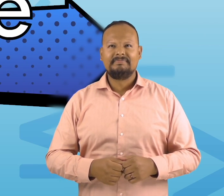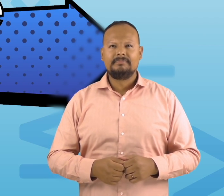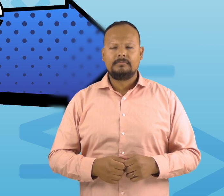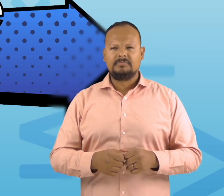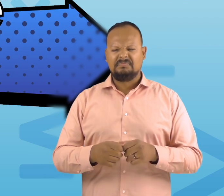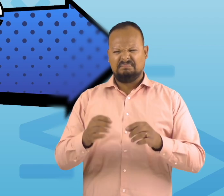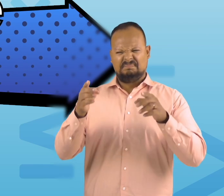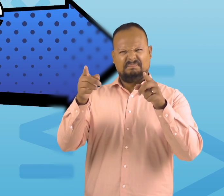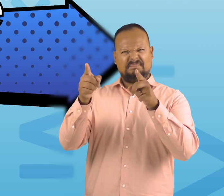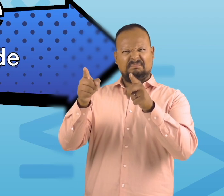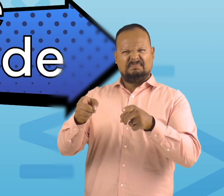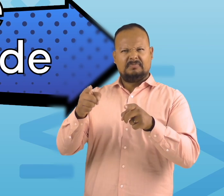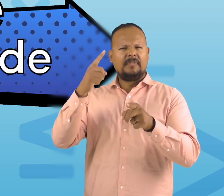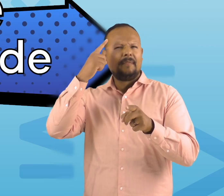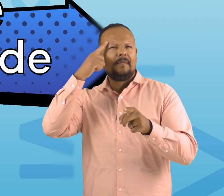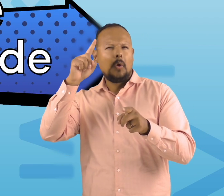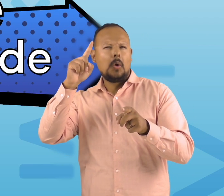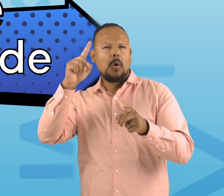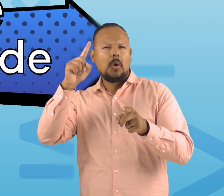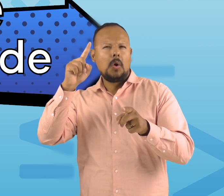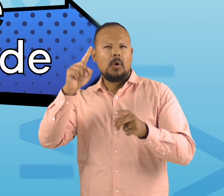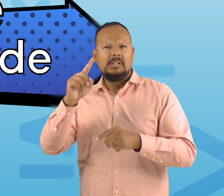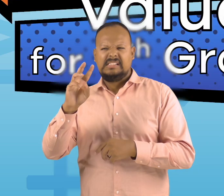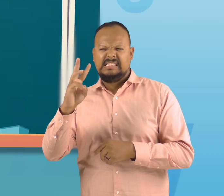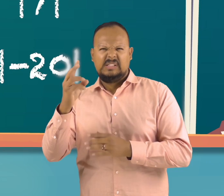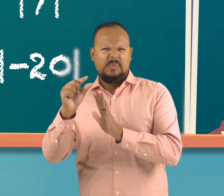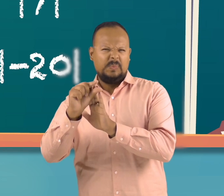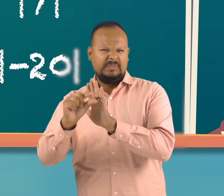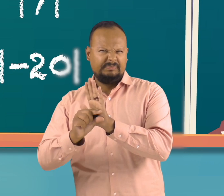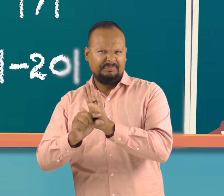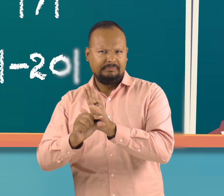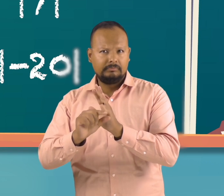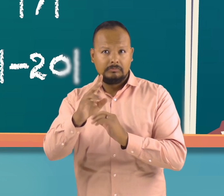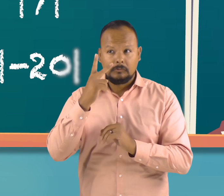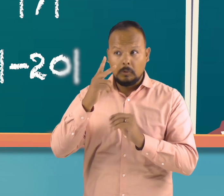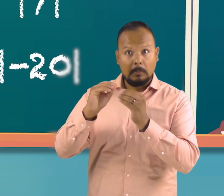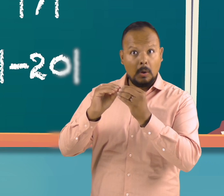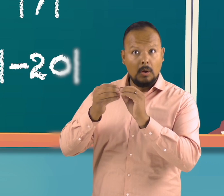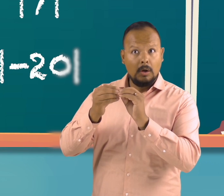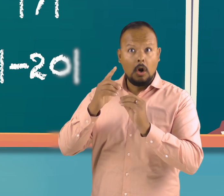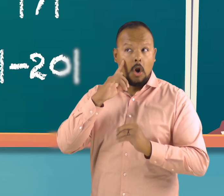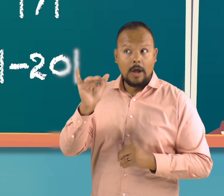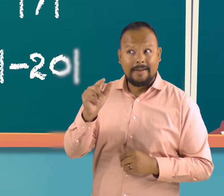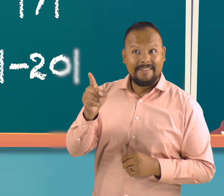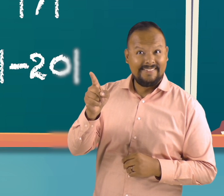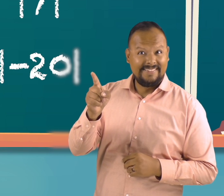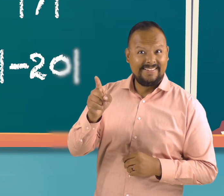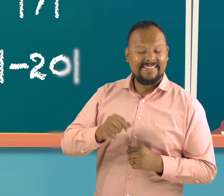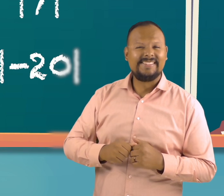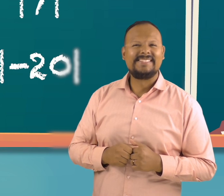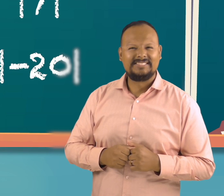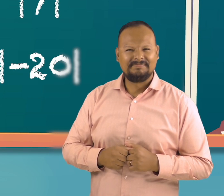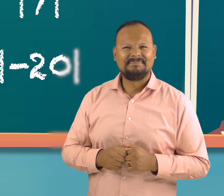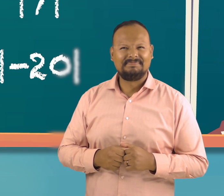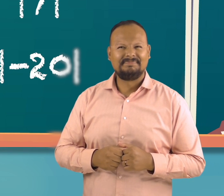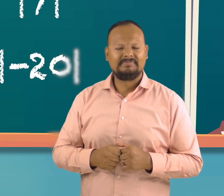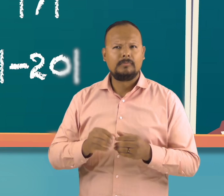Absolute Value for 6th Grade Have you ever seen a number written like this before?